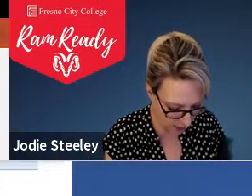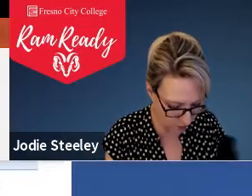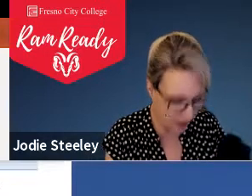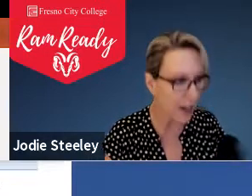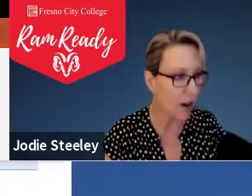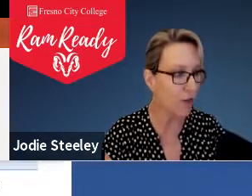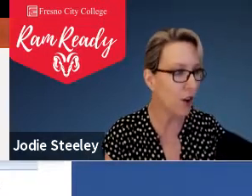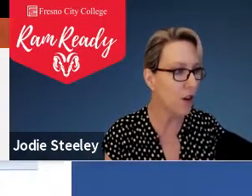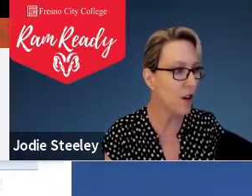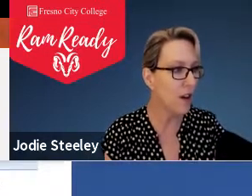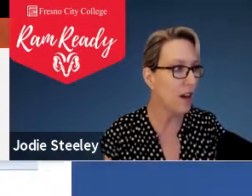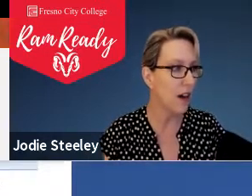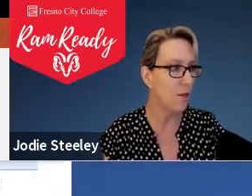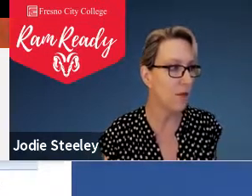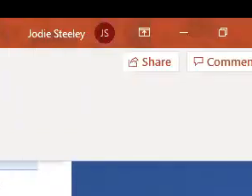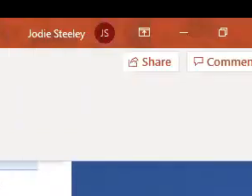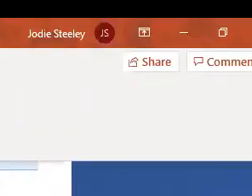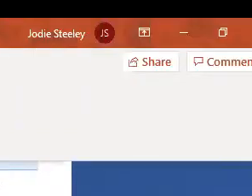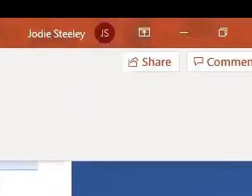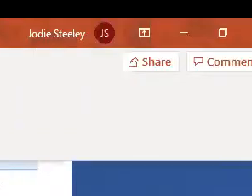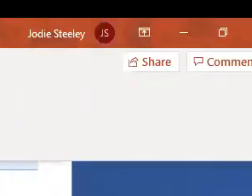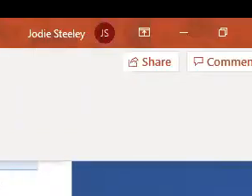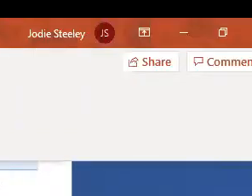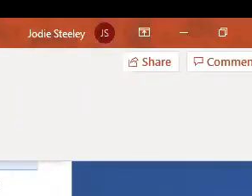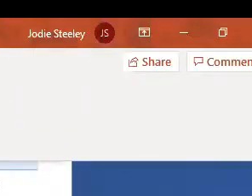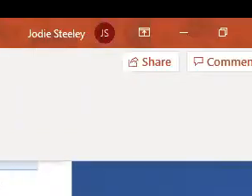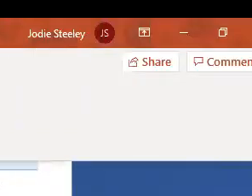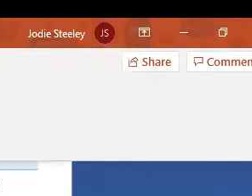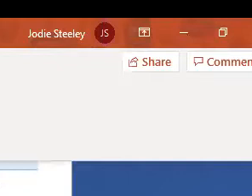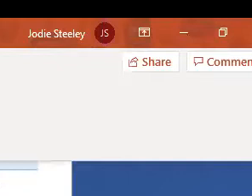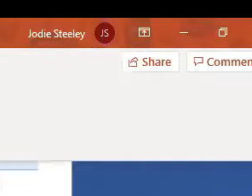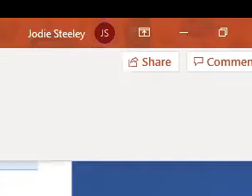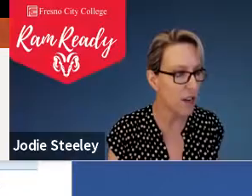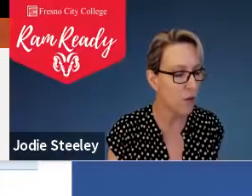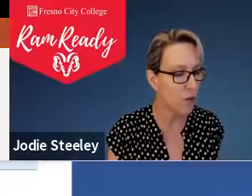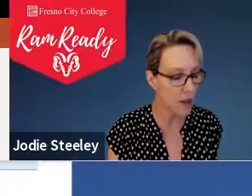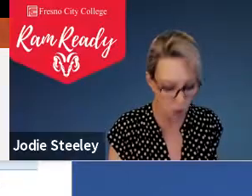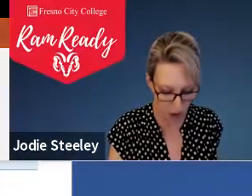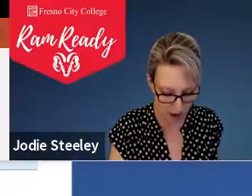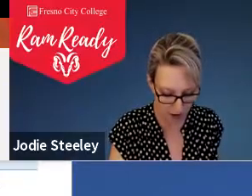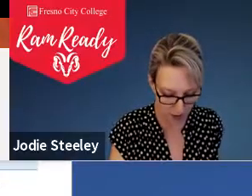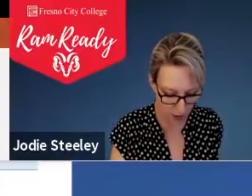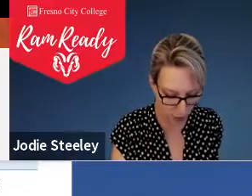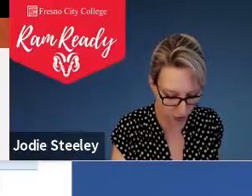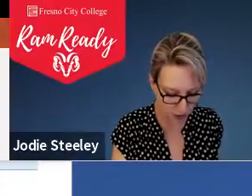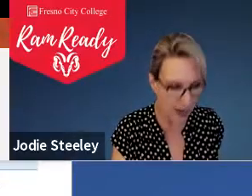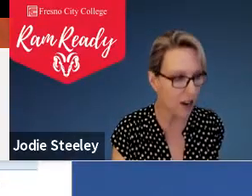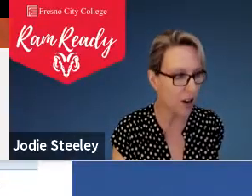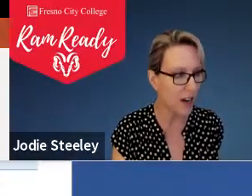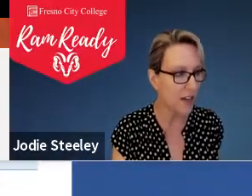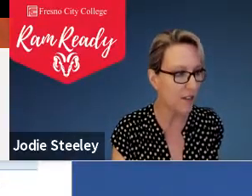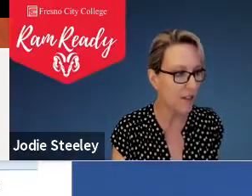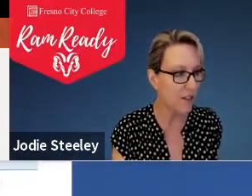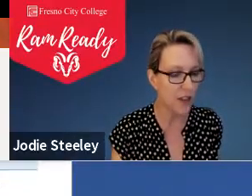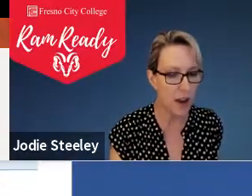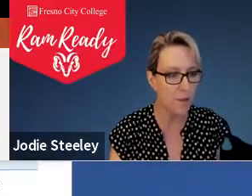students found very helpful for getting to learn about Canvas and really more about the tools that are